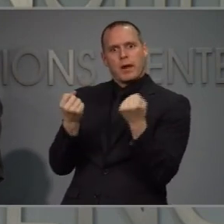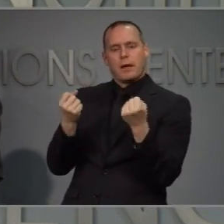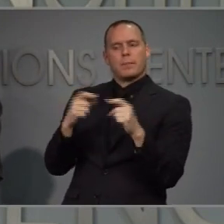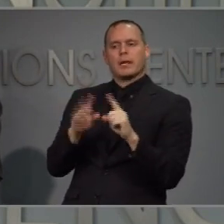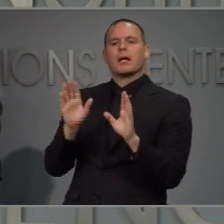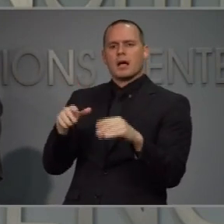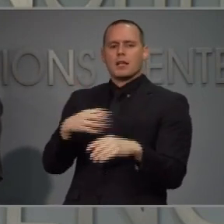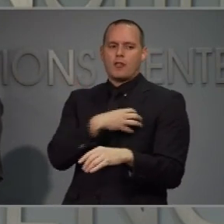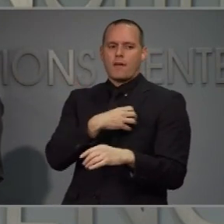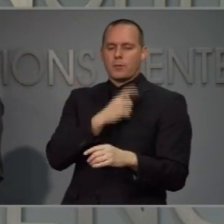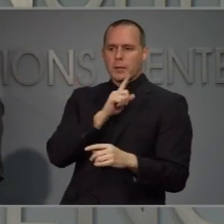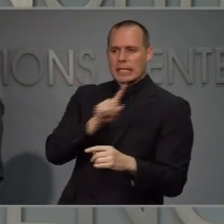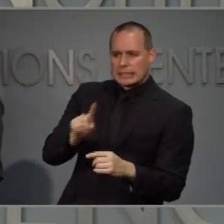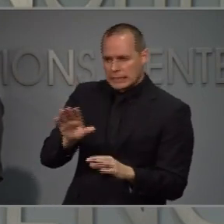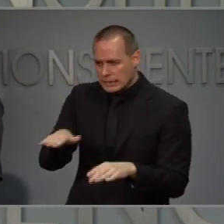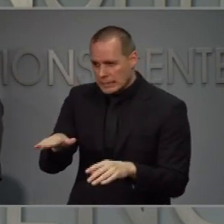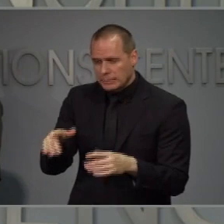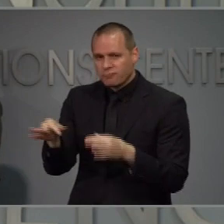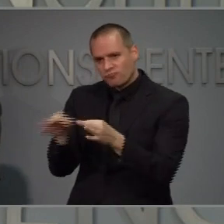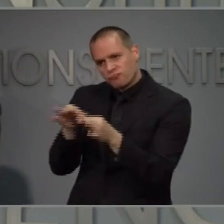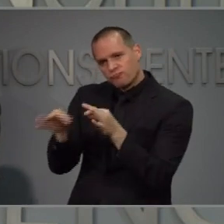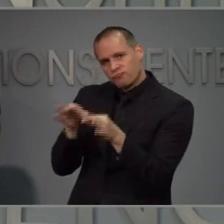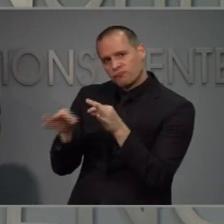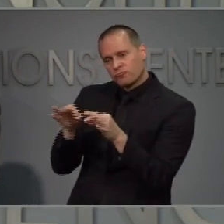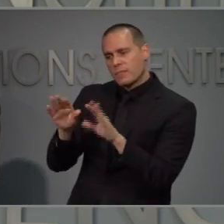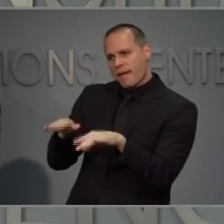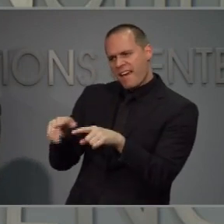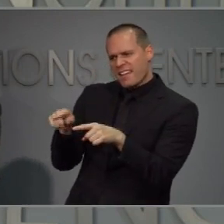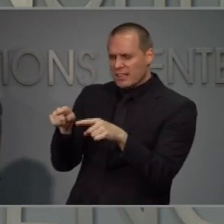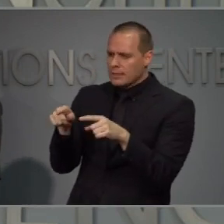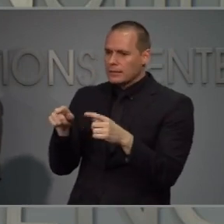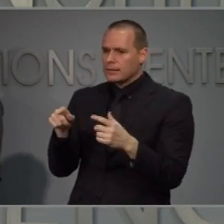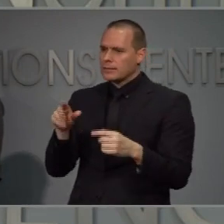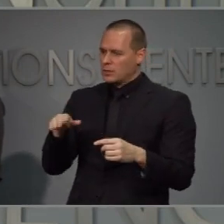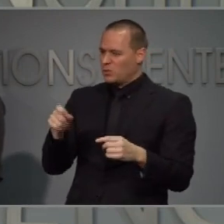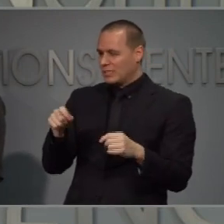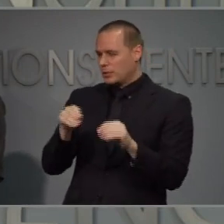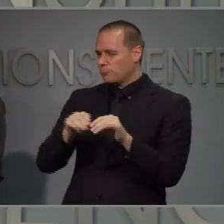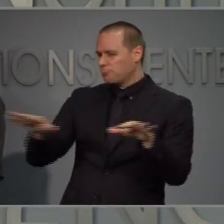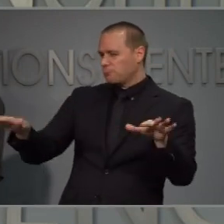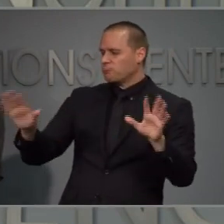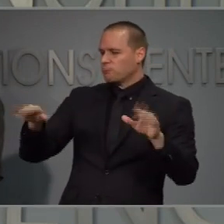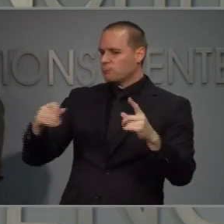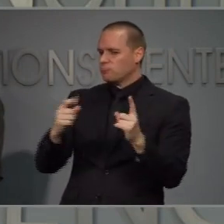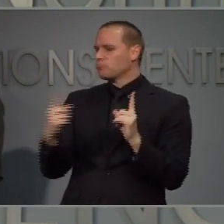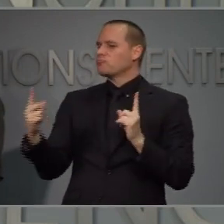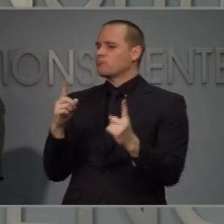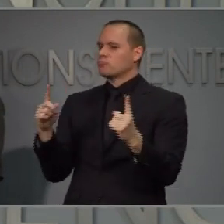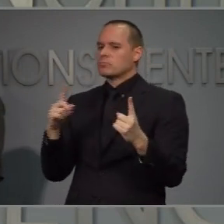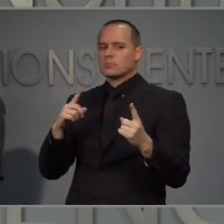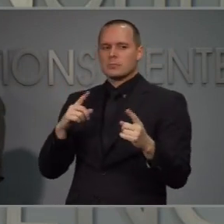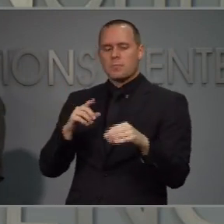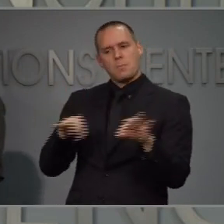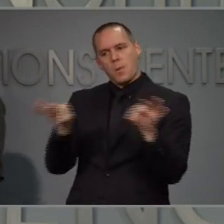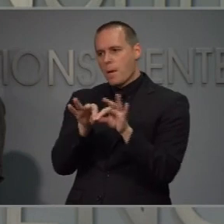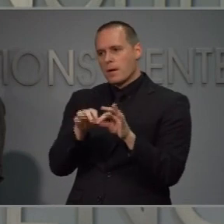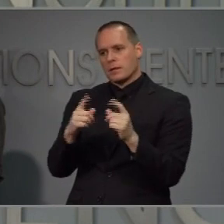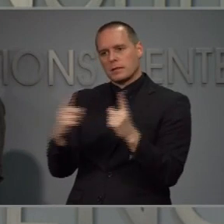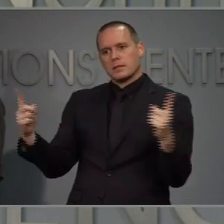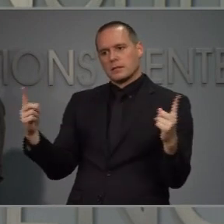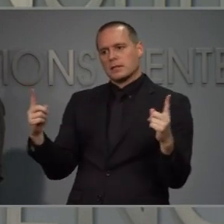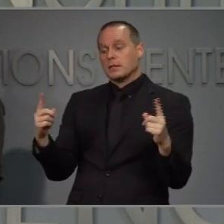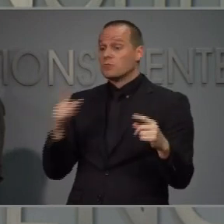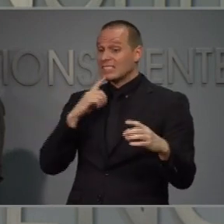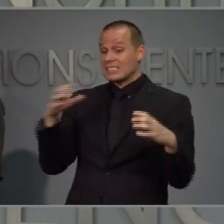handled by law enforcement going up and talking to people and say, hey, you guys need to break it up. You don't need to be more than 10